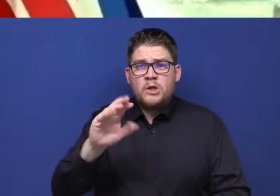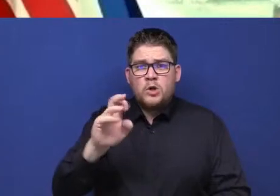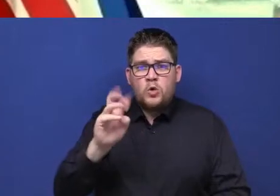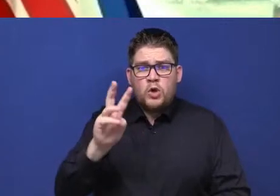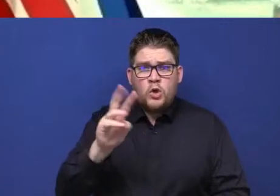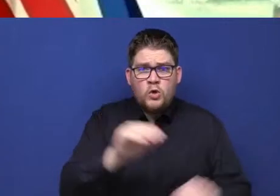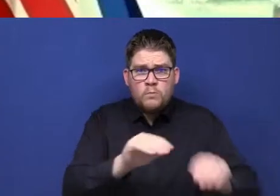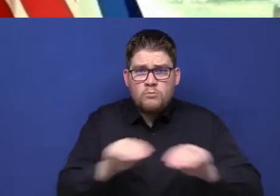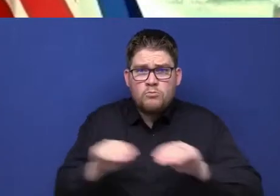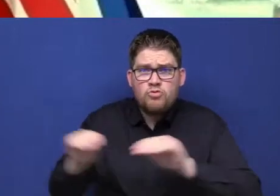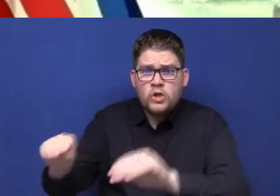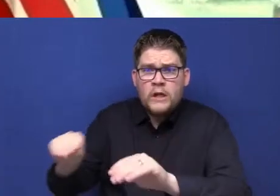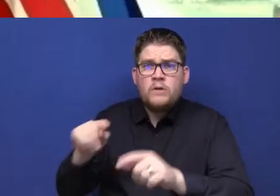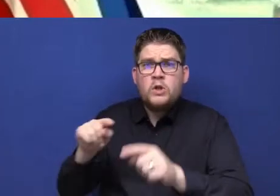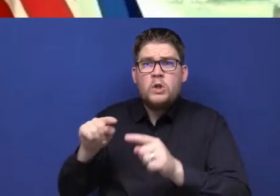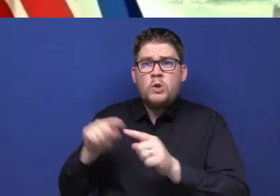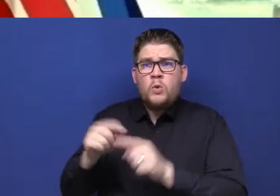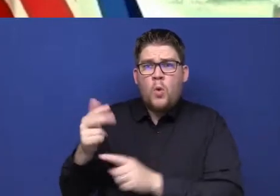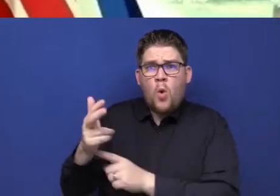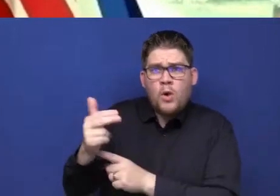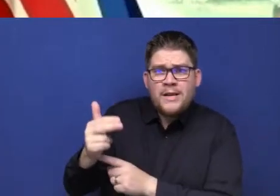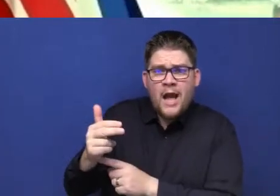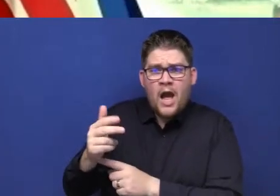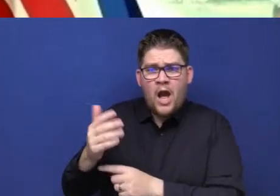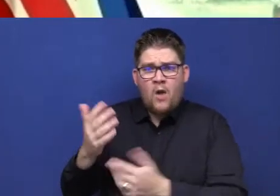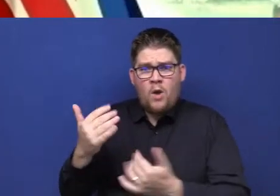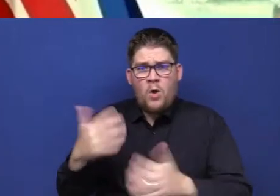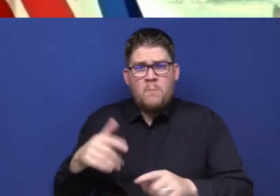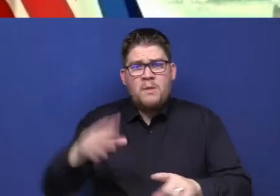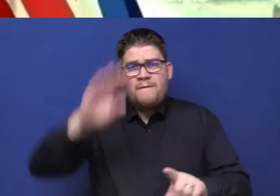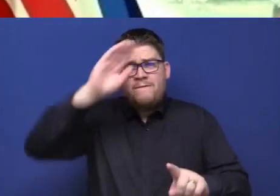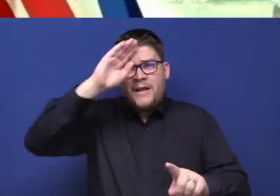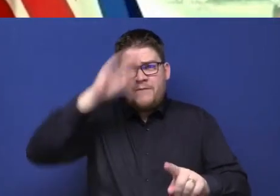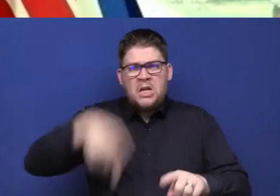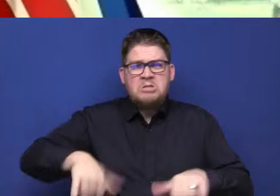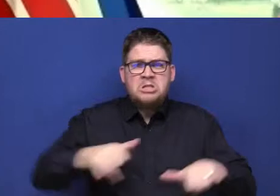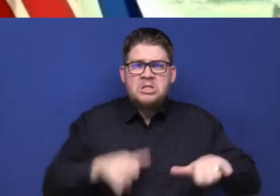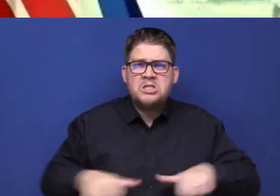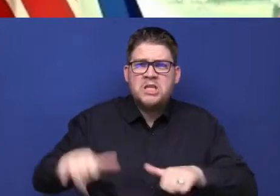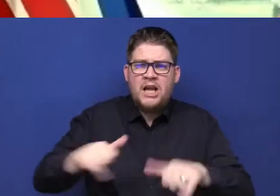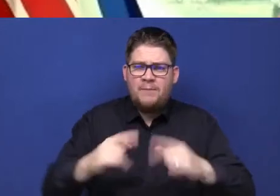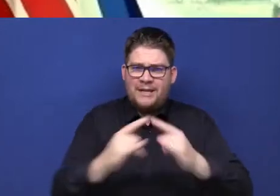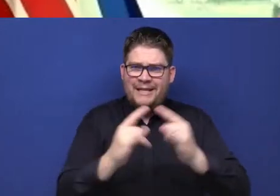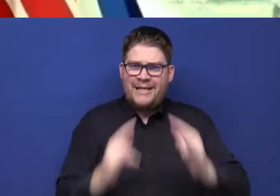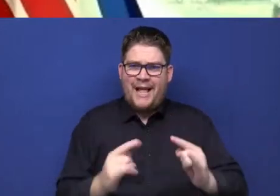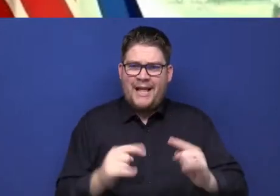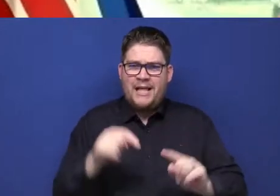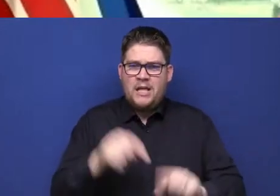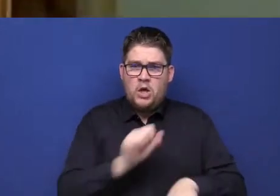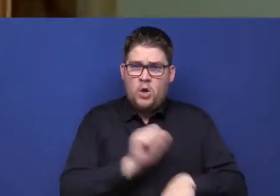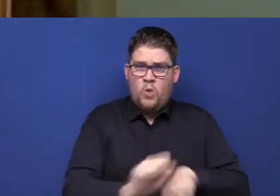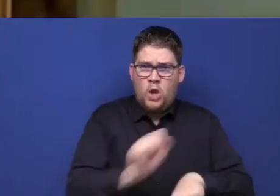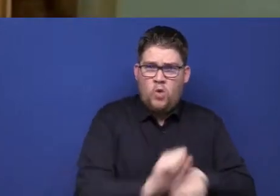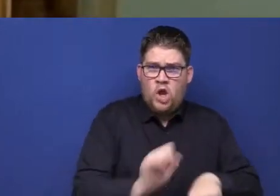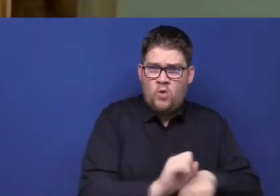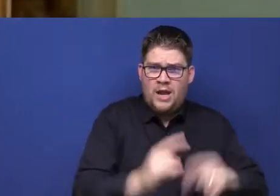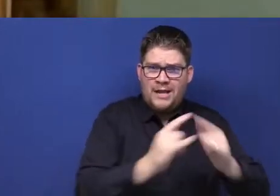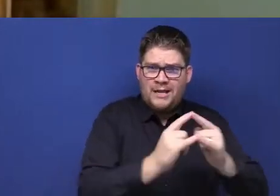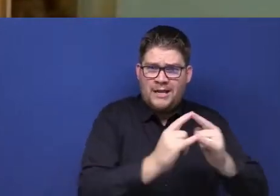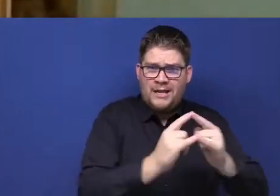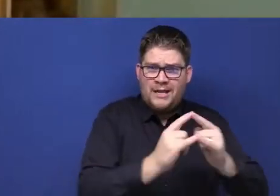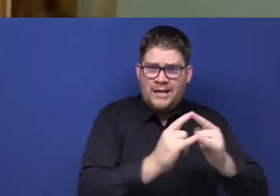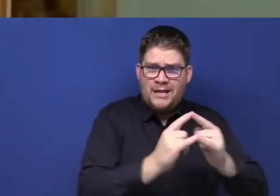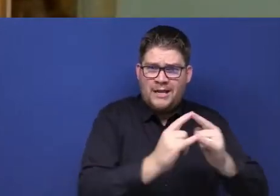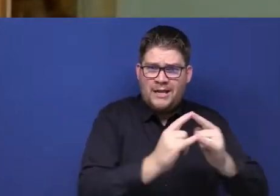crews sleeping in tents and management apparently staying in hotels. Thanks for the question. The one piece I would mention